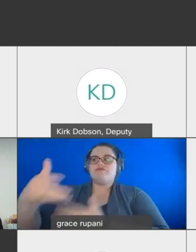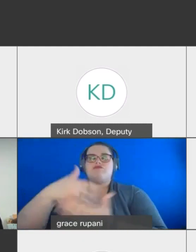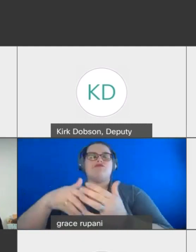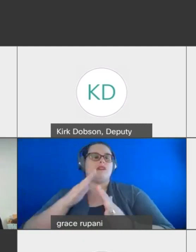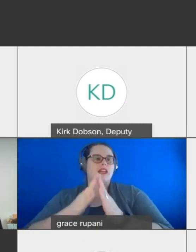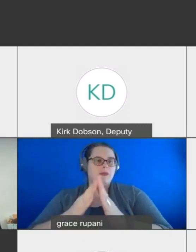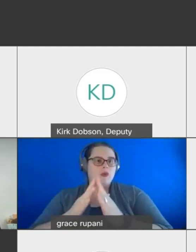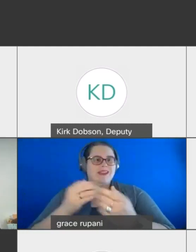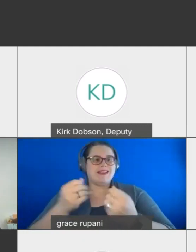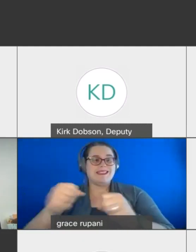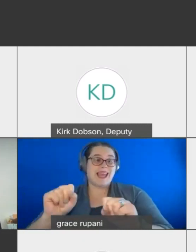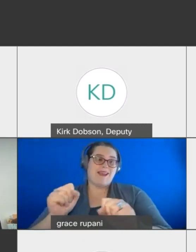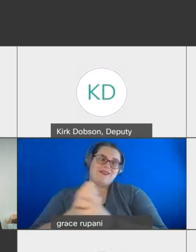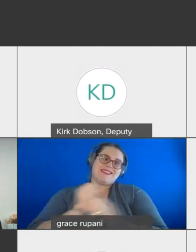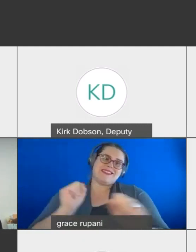safely.